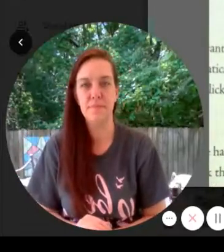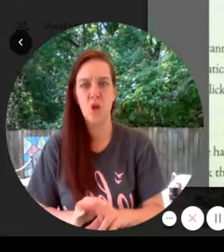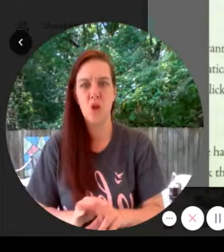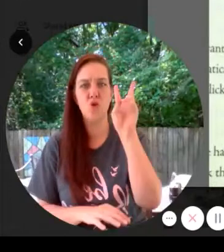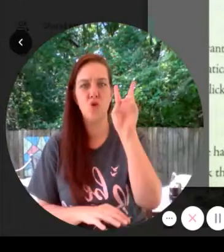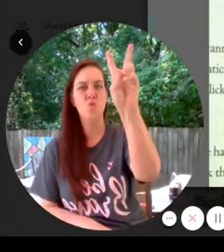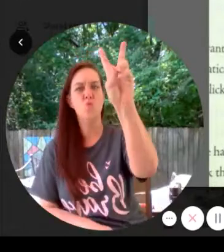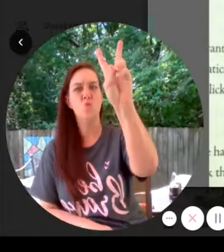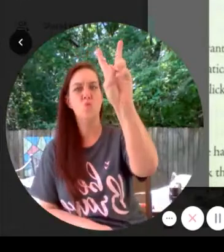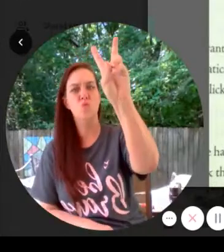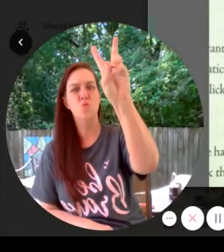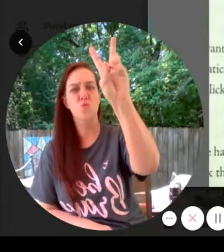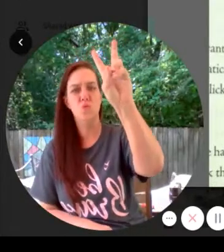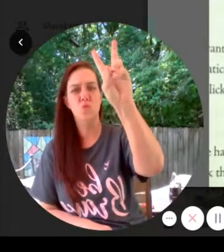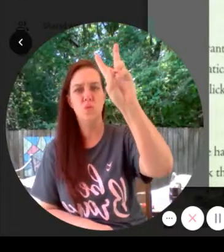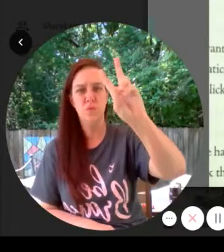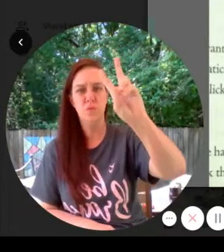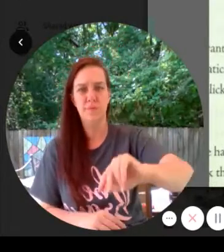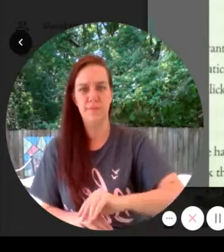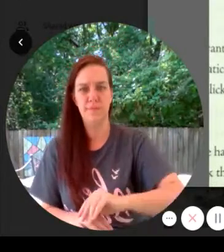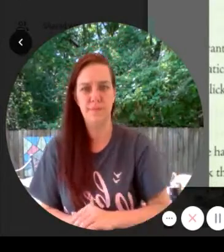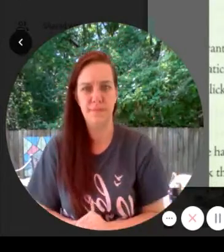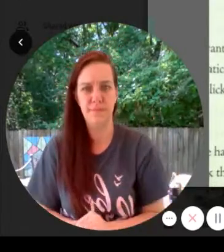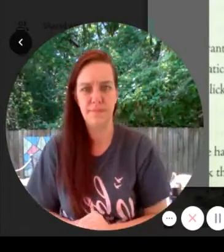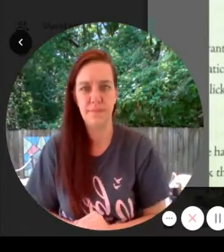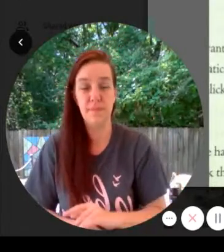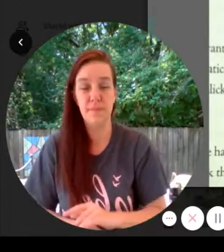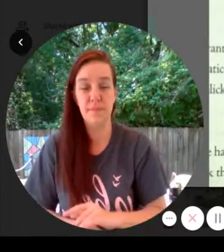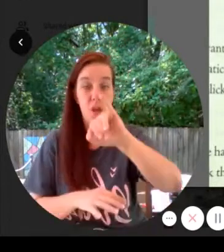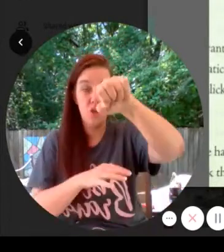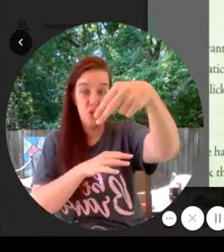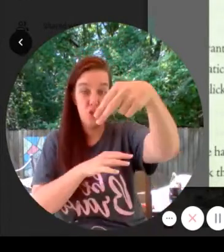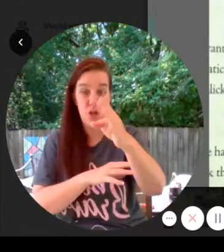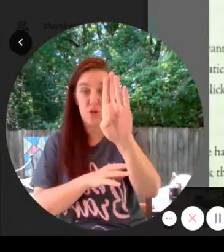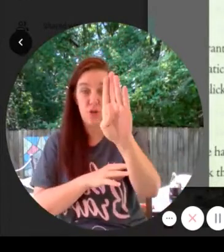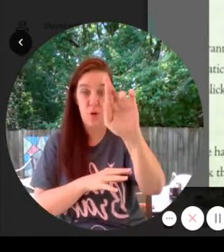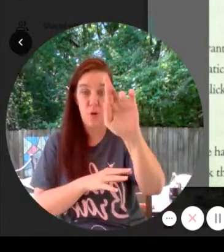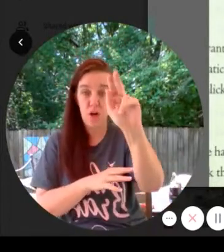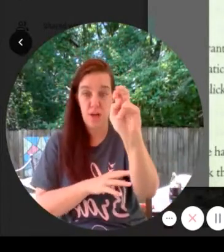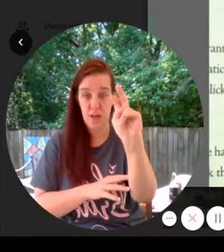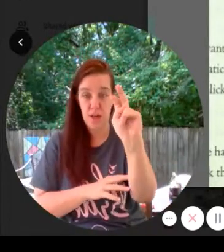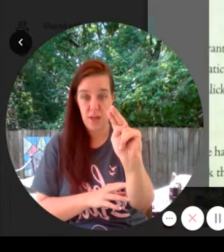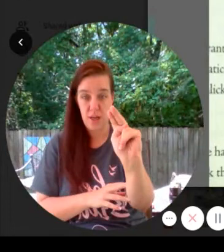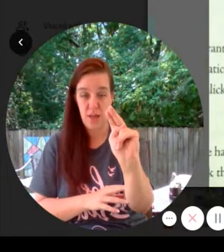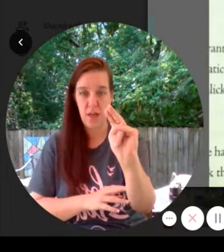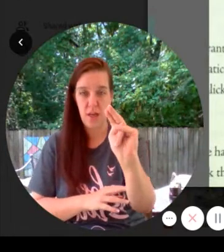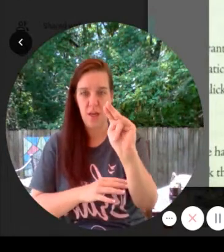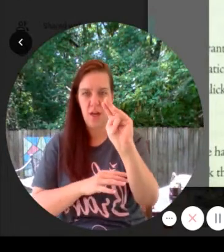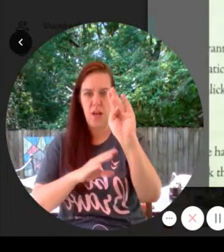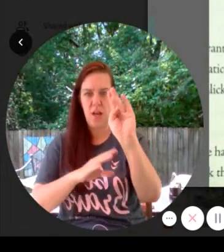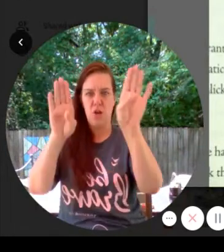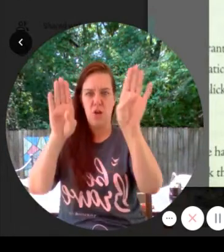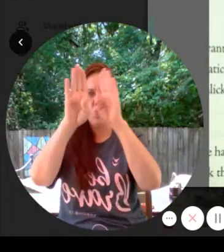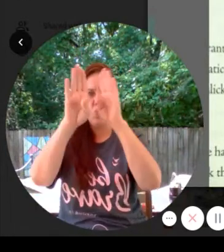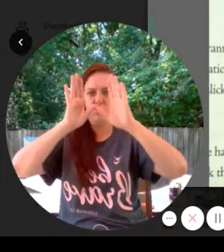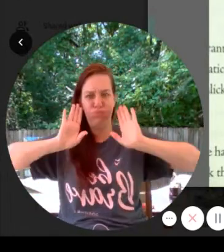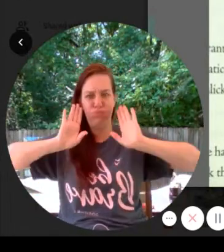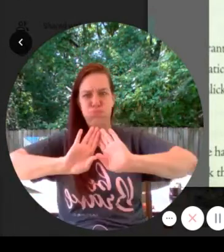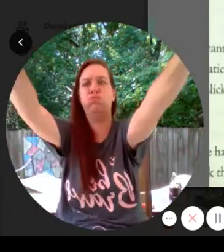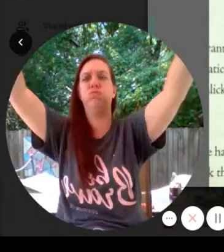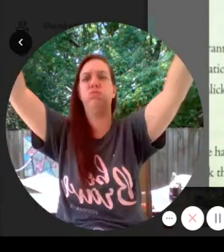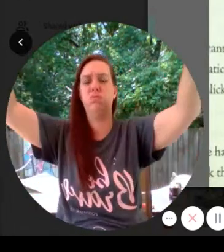"Two," said Coach O. Josh Barkin pushed open the big doors,